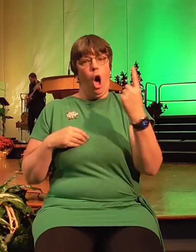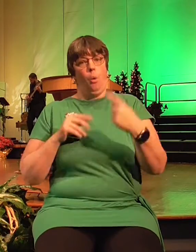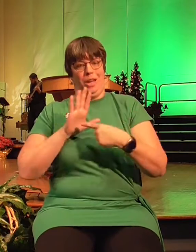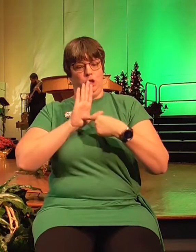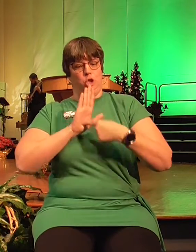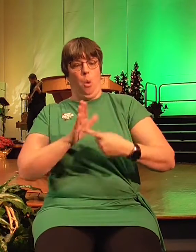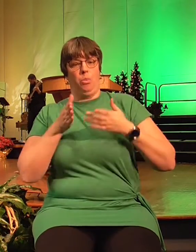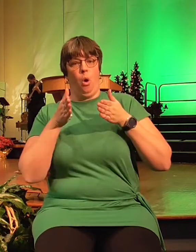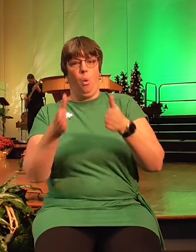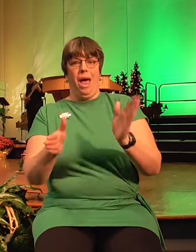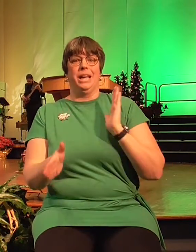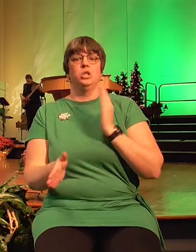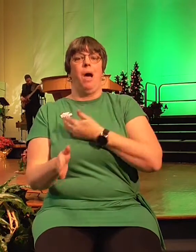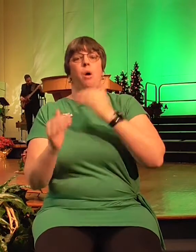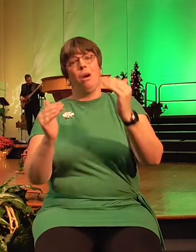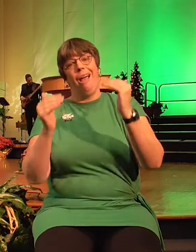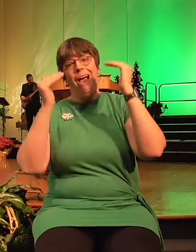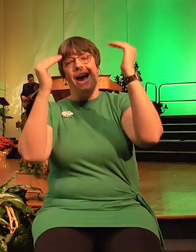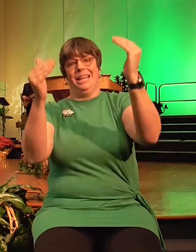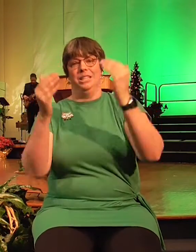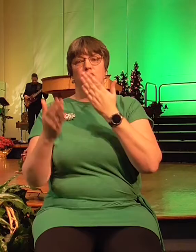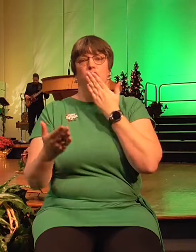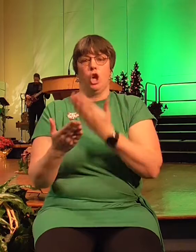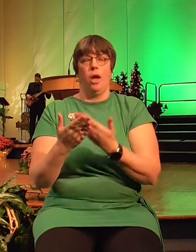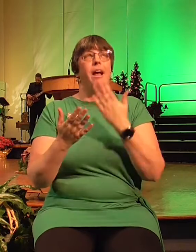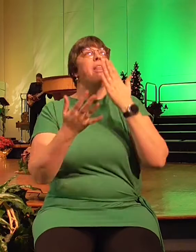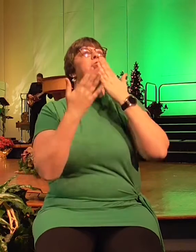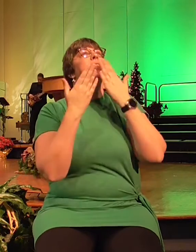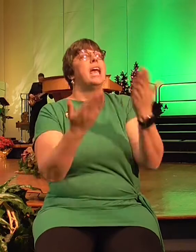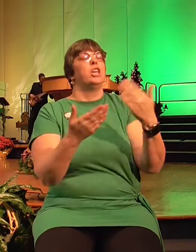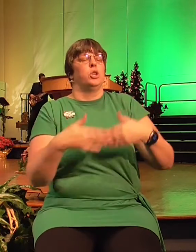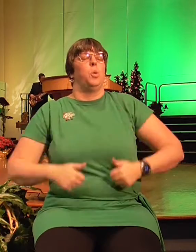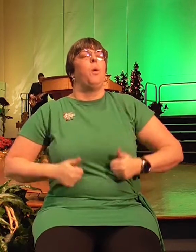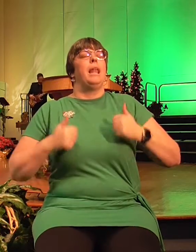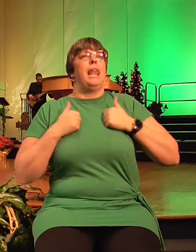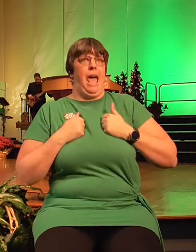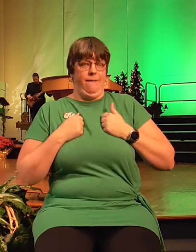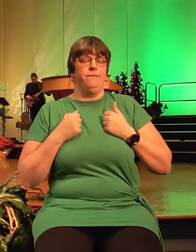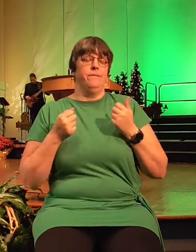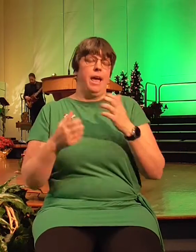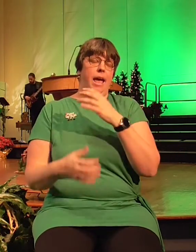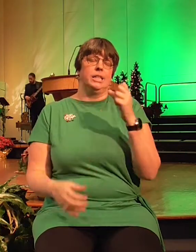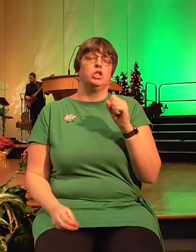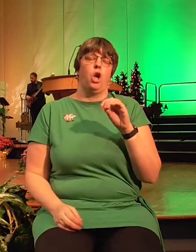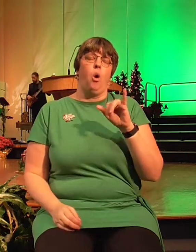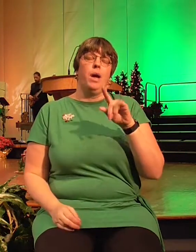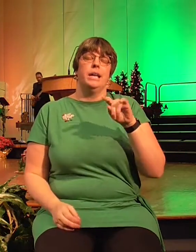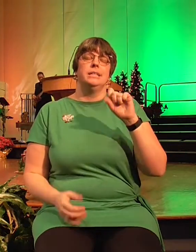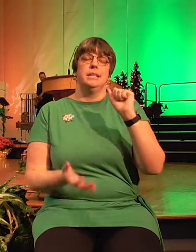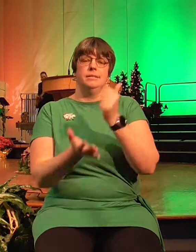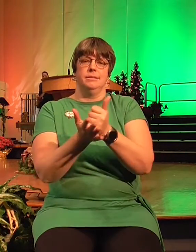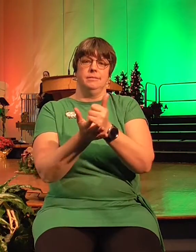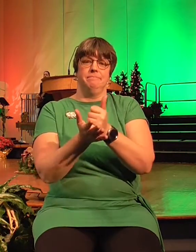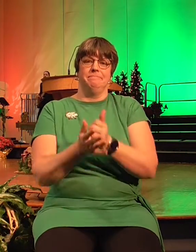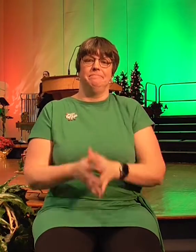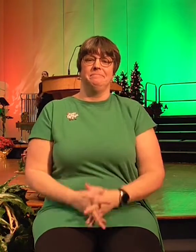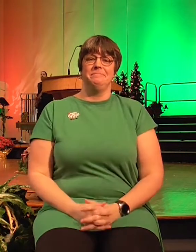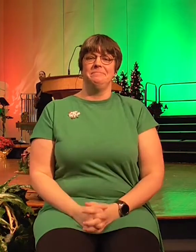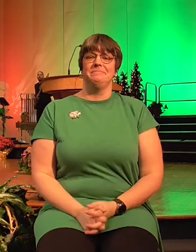the way into our highest and greatest good. Thank you, life. We let this be, and so it is.